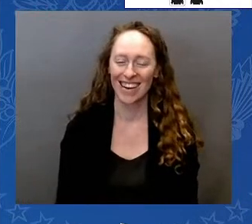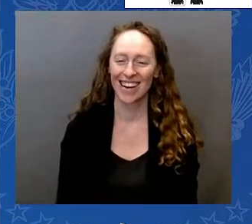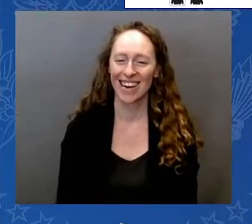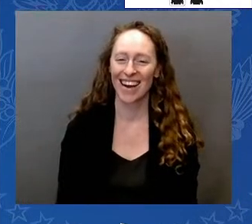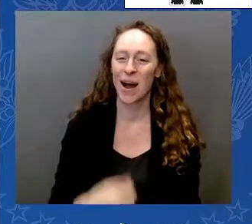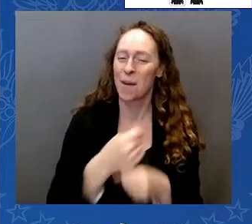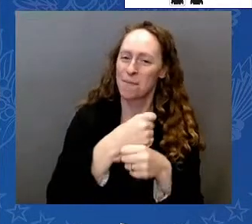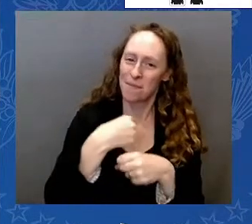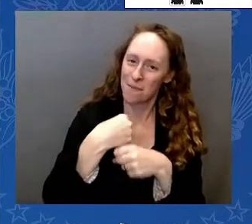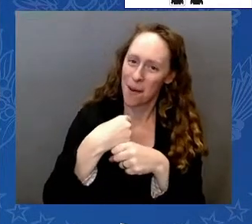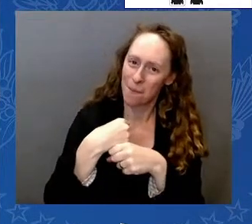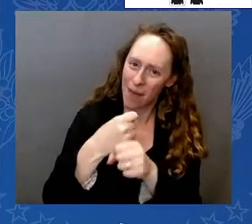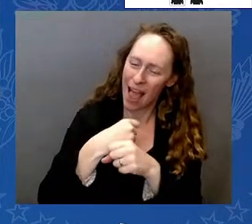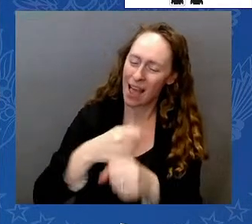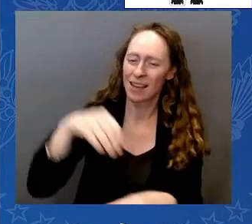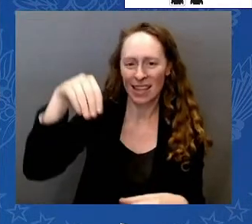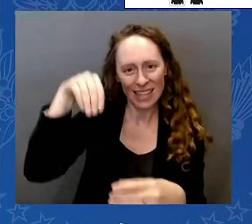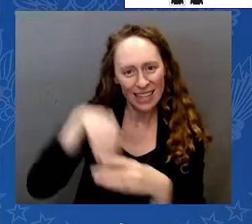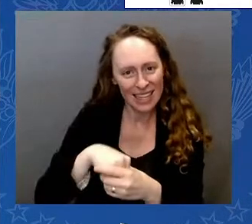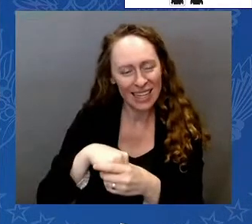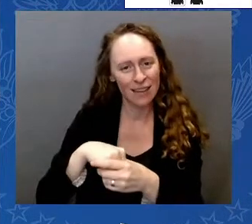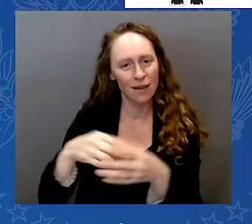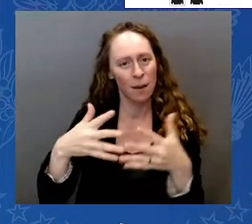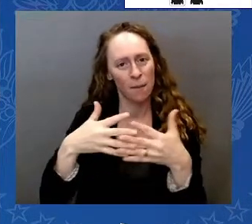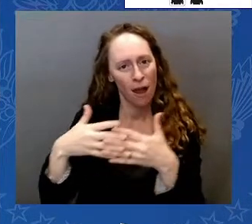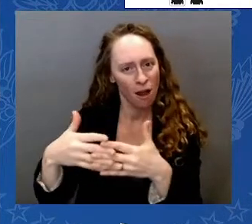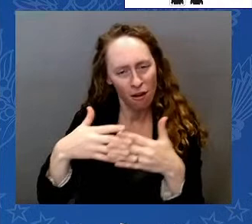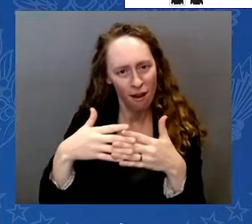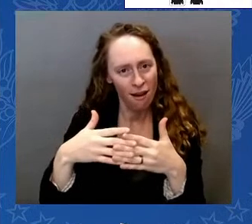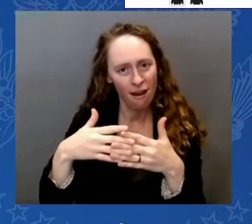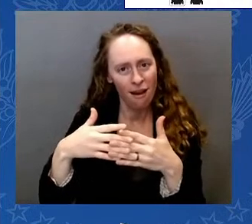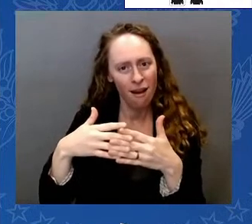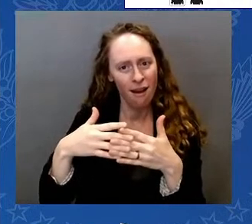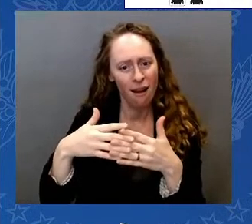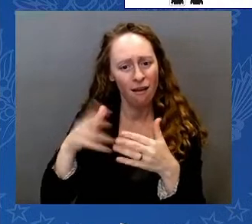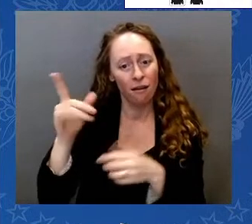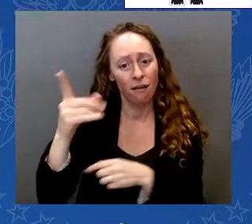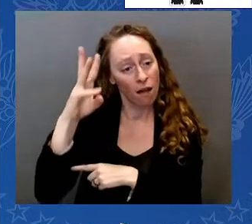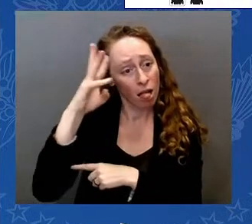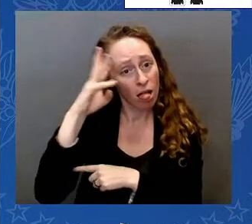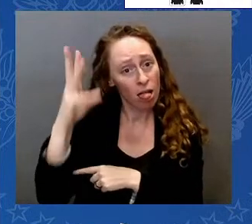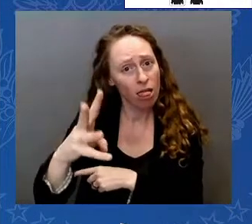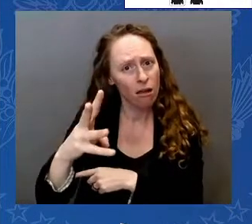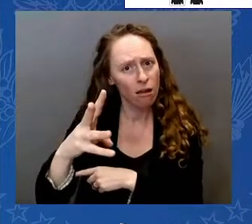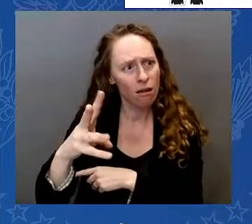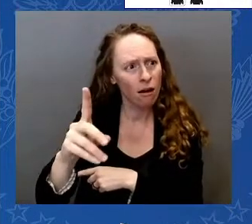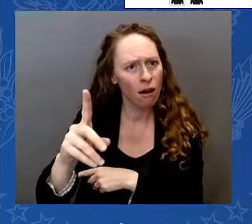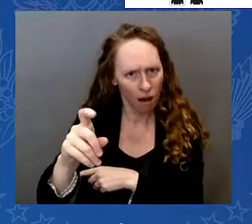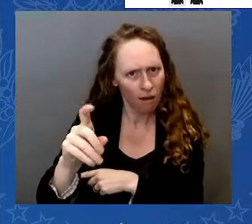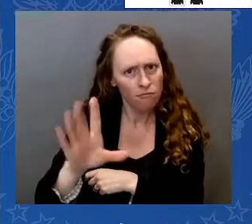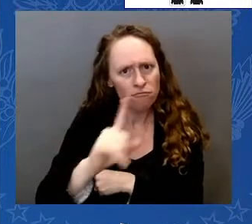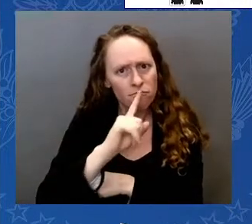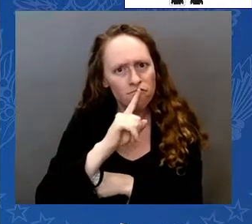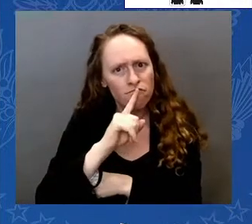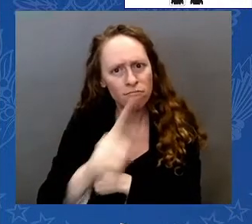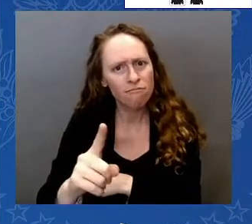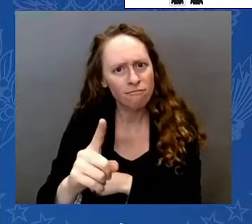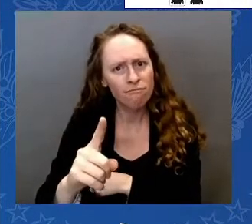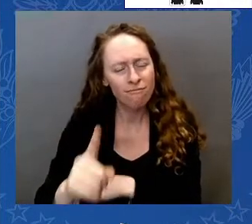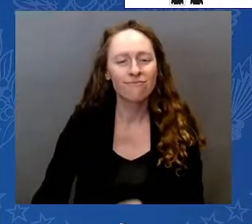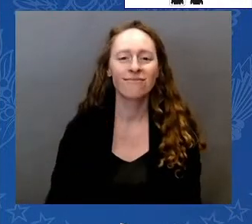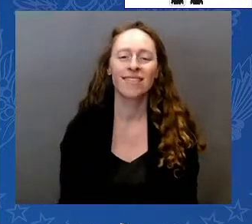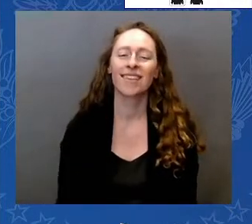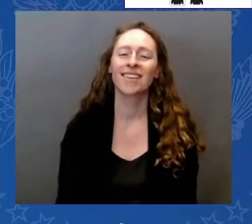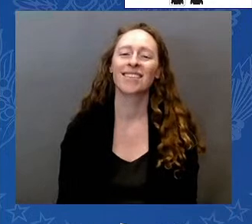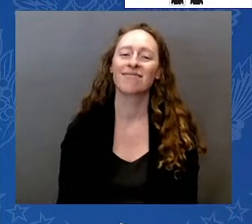And that's not hyperbole. I'm not joking about that, as you know. And I want to say up front, He didn't waste no time. management here, It's all hyperbole.